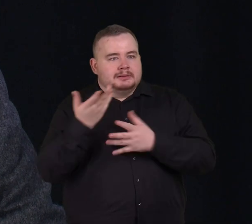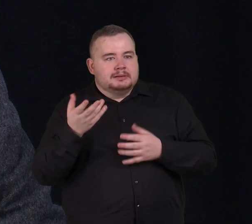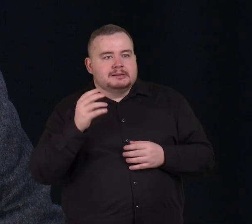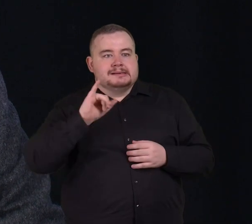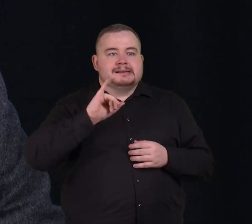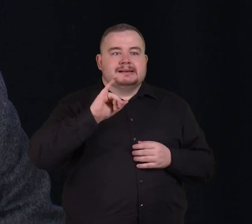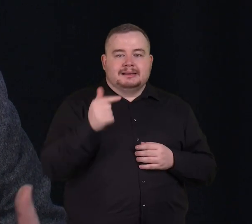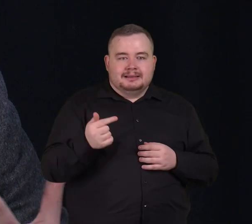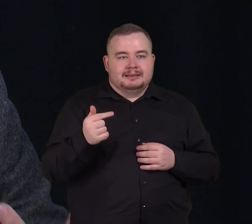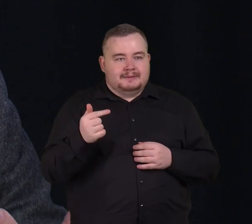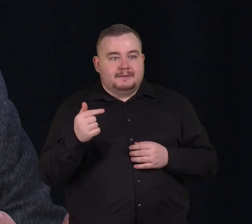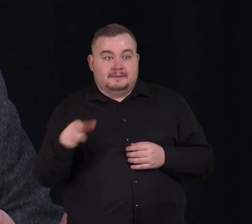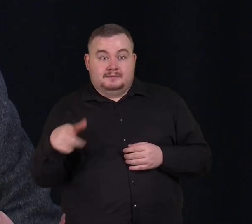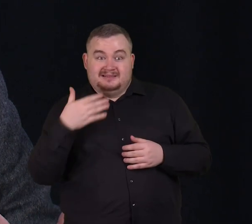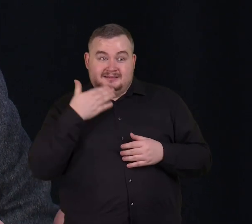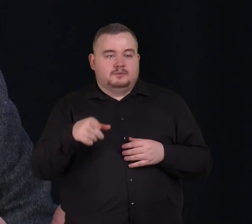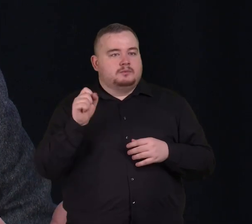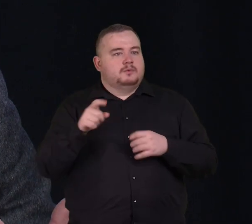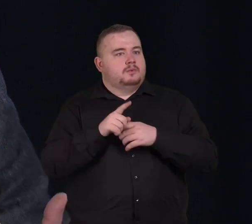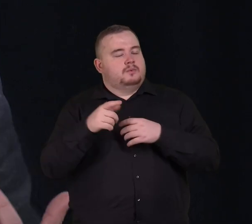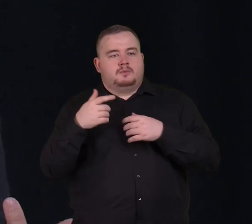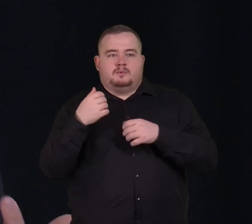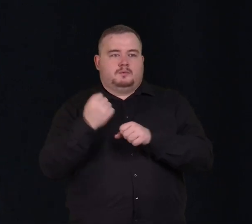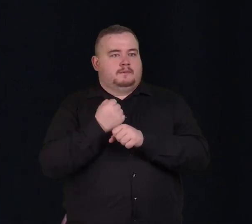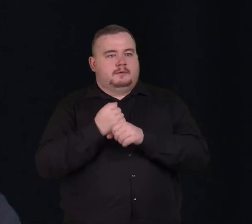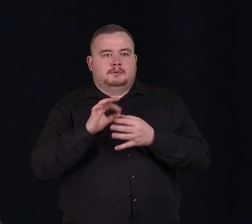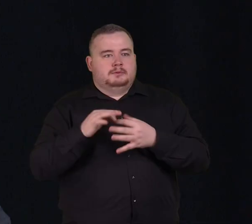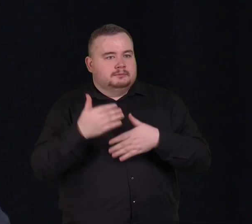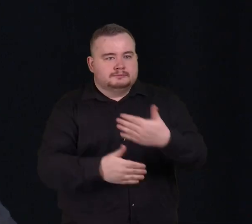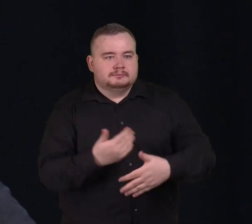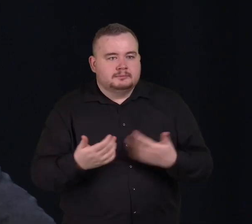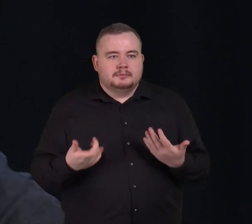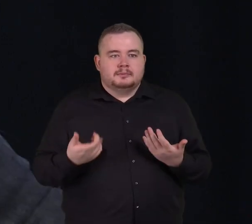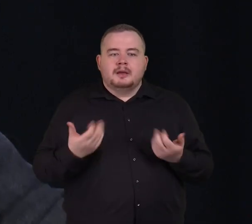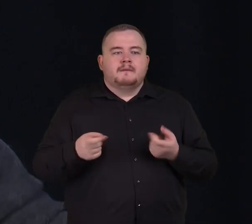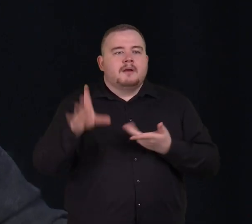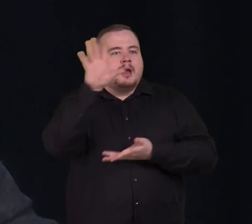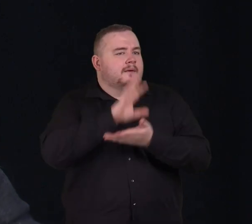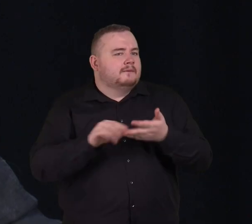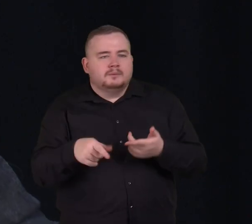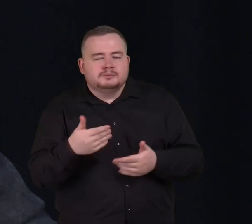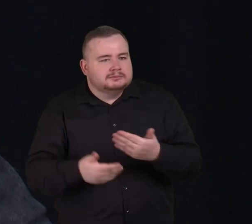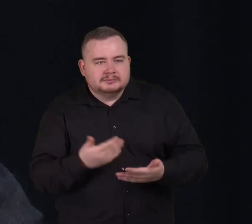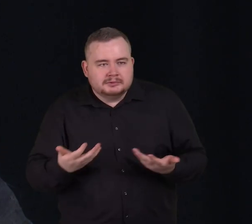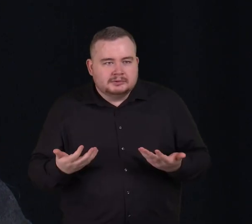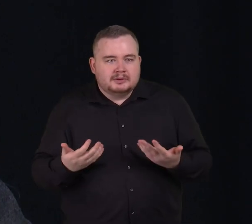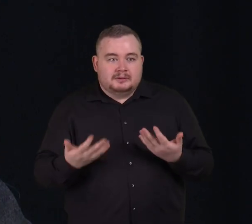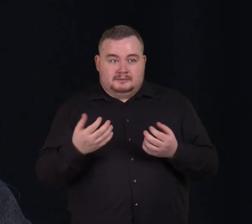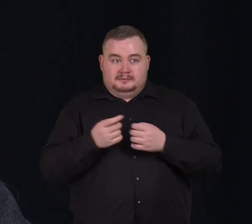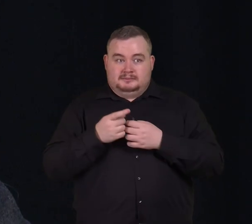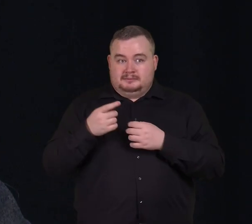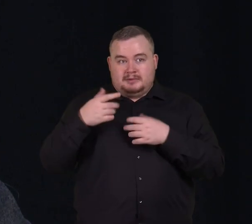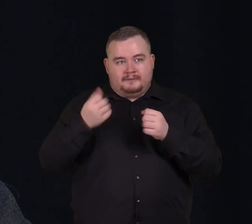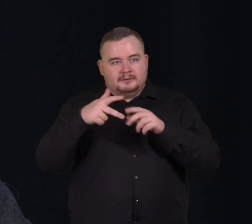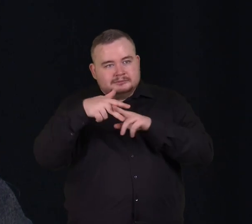use ITIs proved to be an opportunity for collaboration. So what is the side effect of the